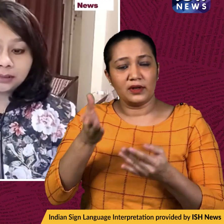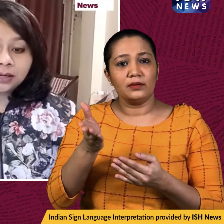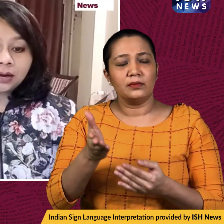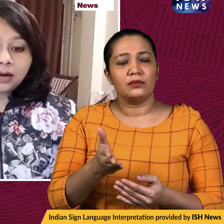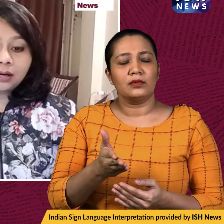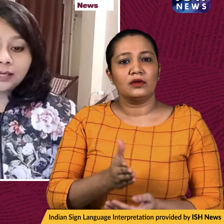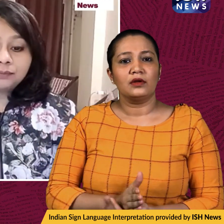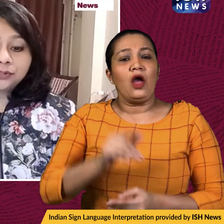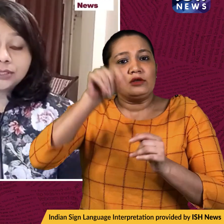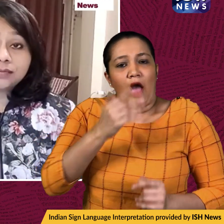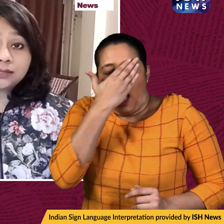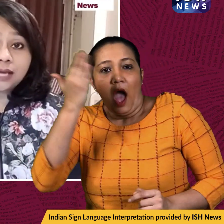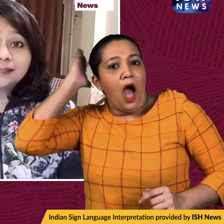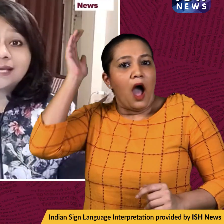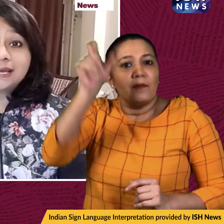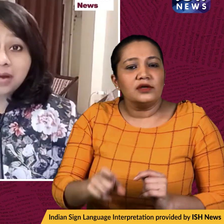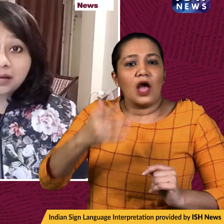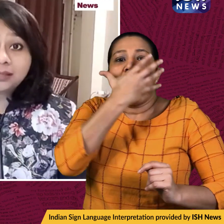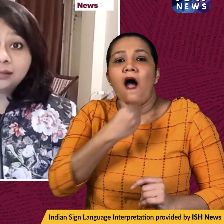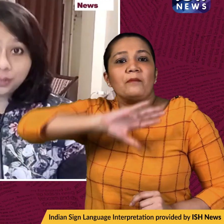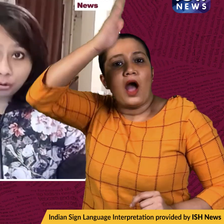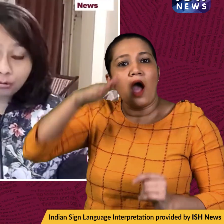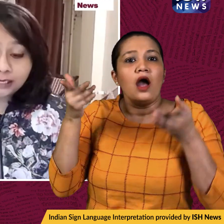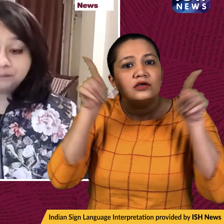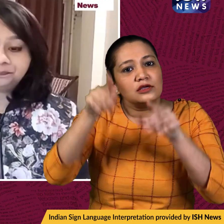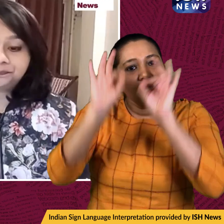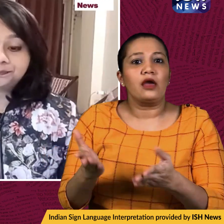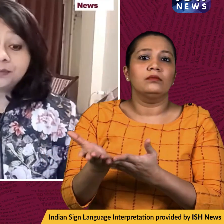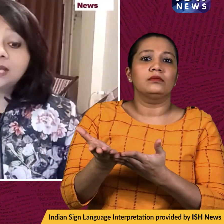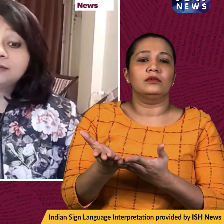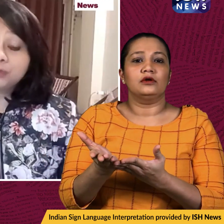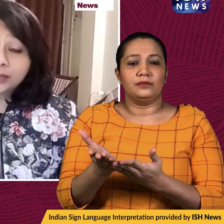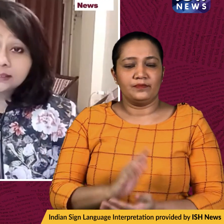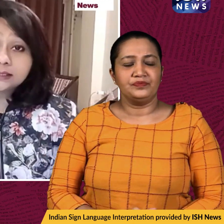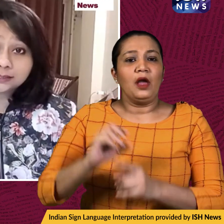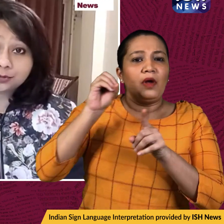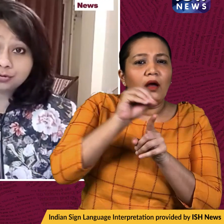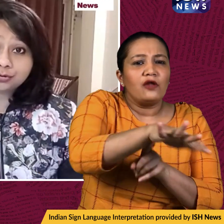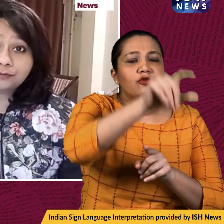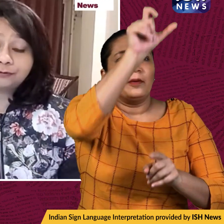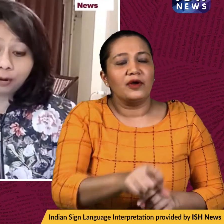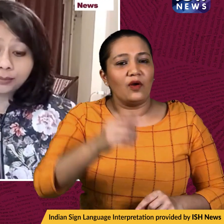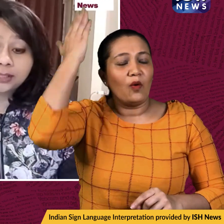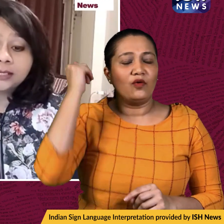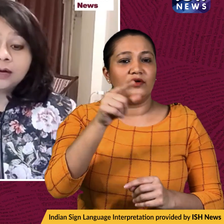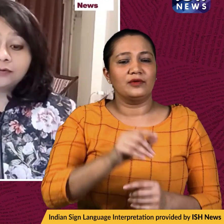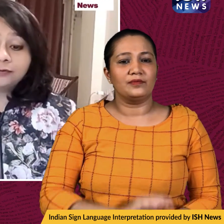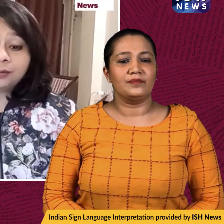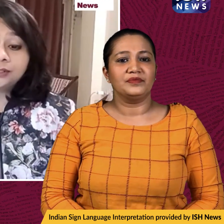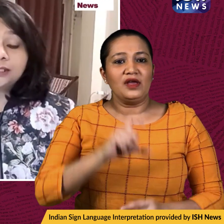Subramanian impersonated as the Himalayan Yogi and influenced the decisions of the